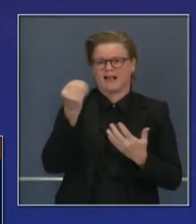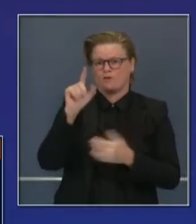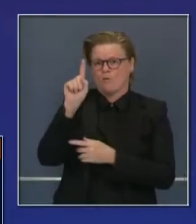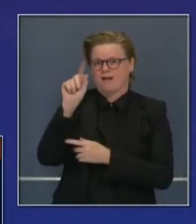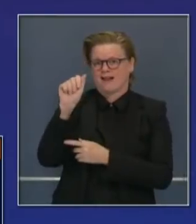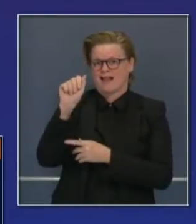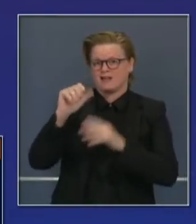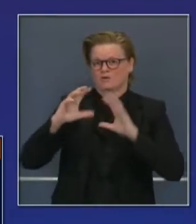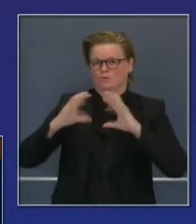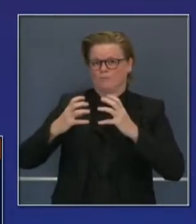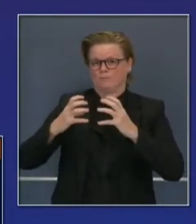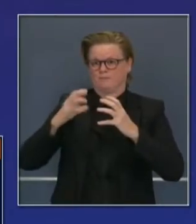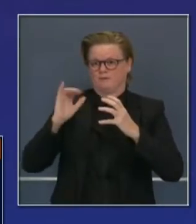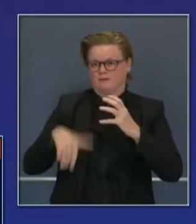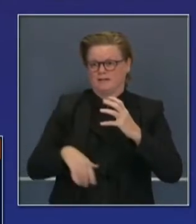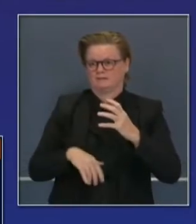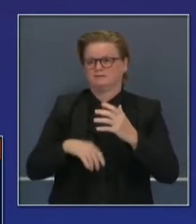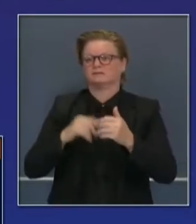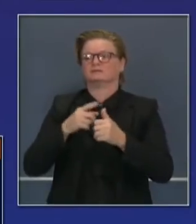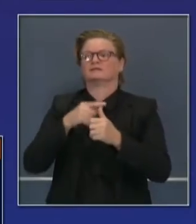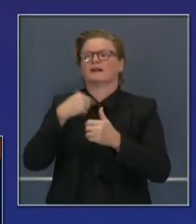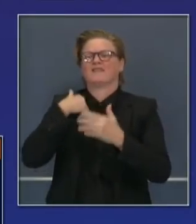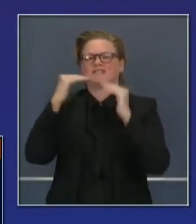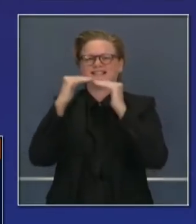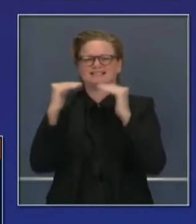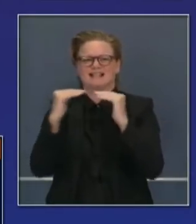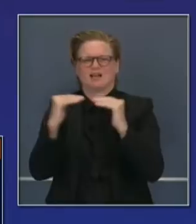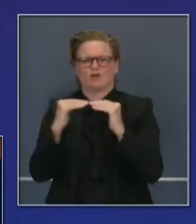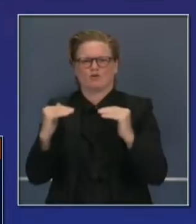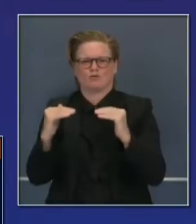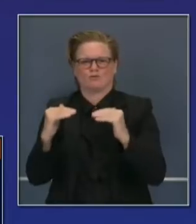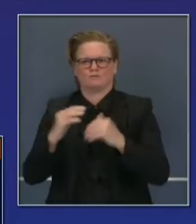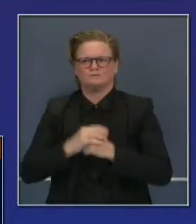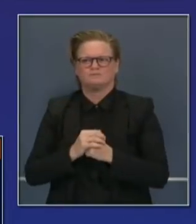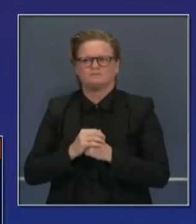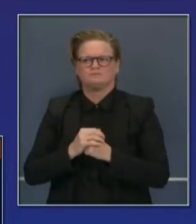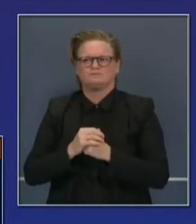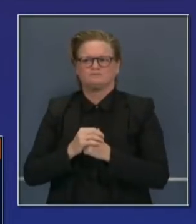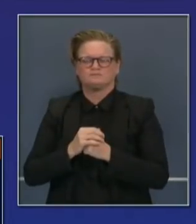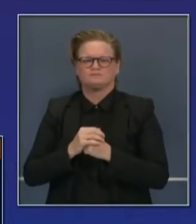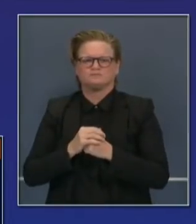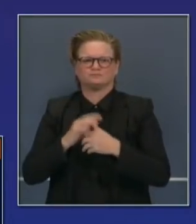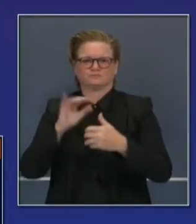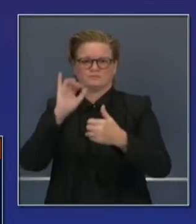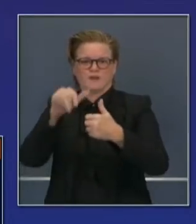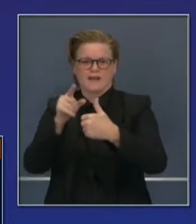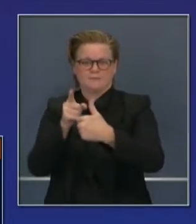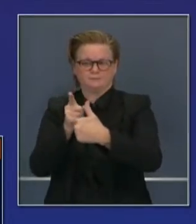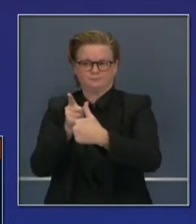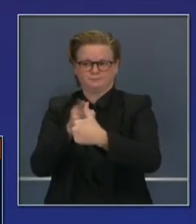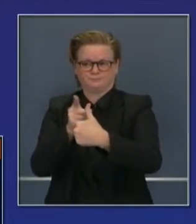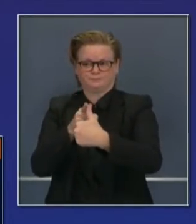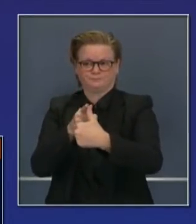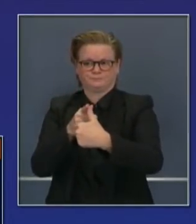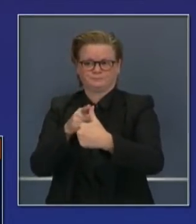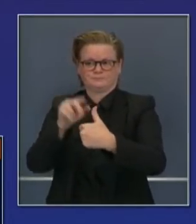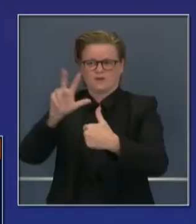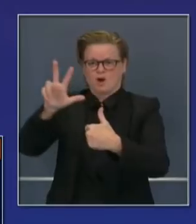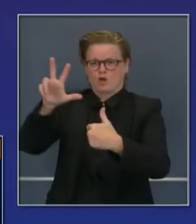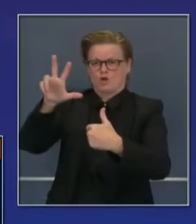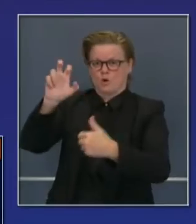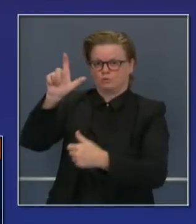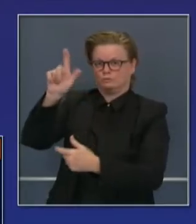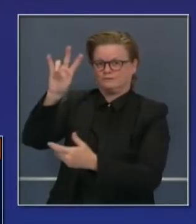has 3 tiers. Here they are. Tier 1, the first vaccines, the